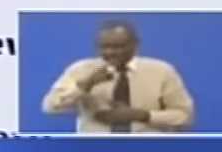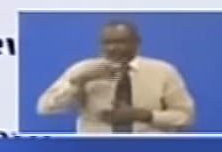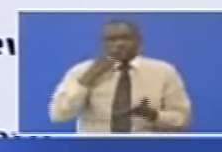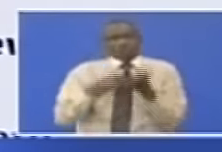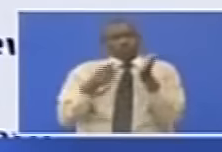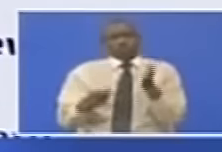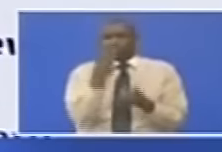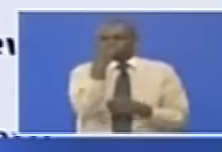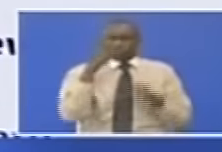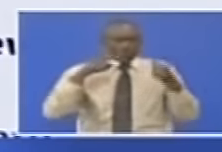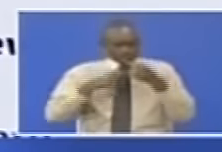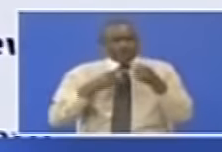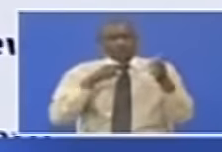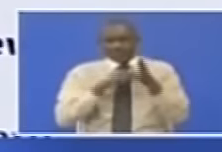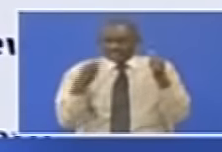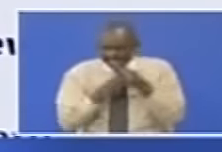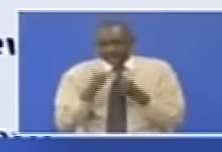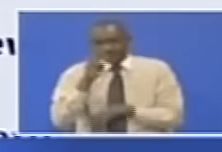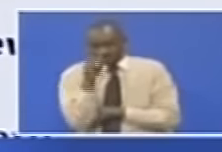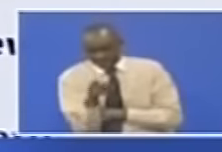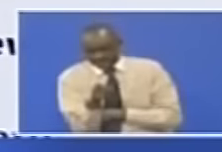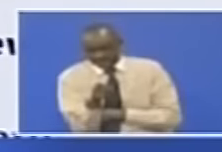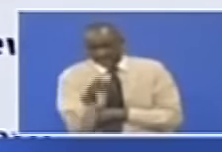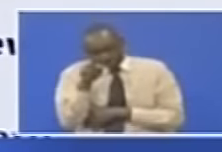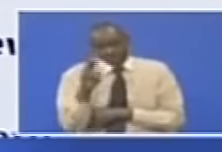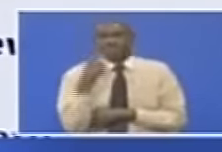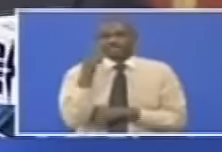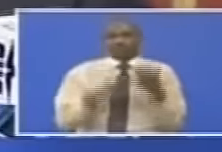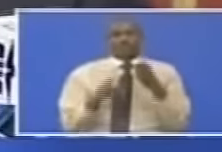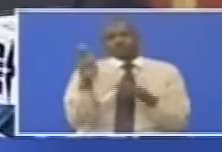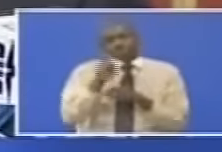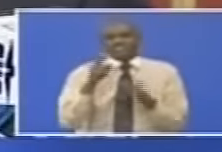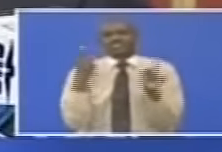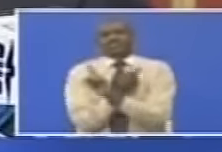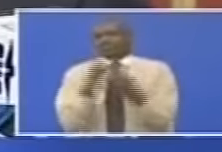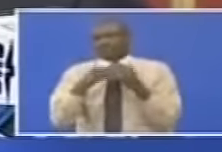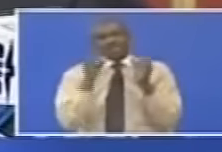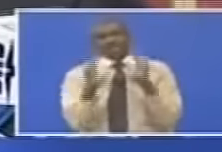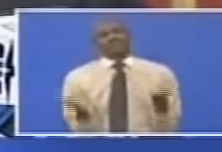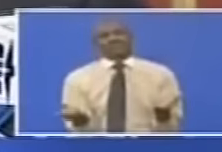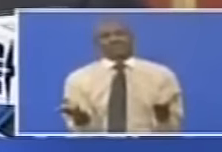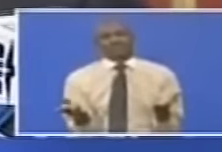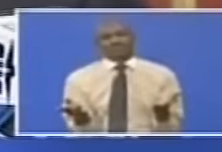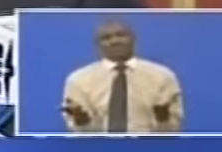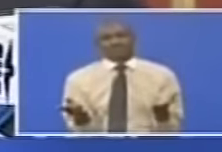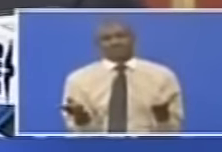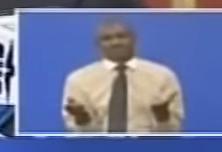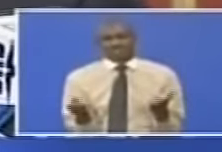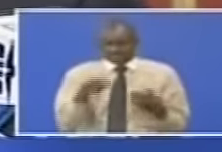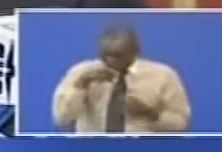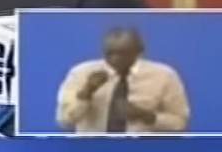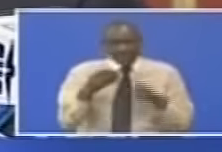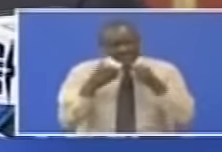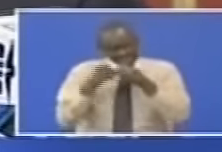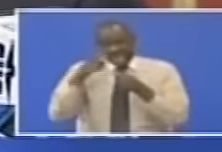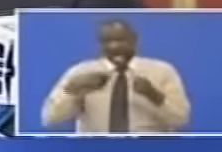was worth $2.9 billion and that South Africa uses rands as opposed to dollars. Fabrication. Your bank has a definite address